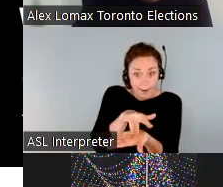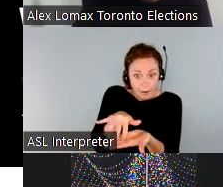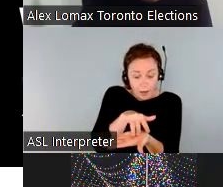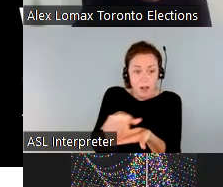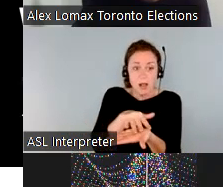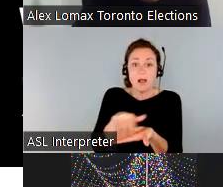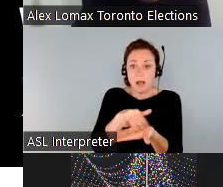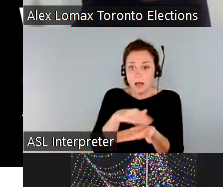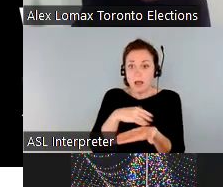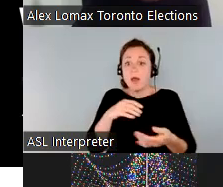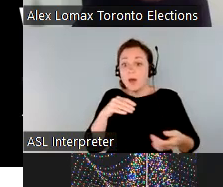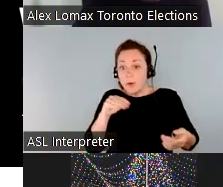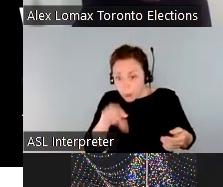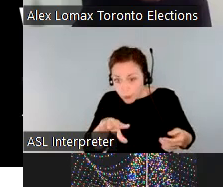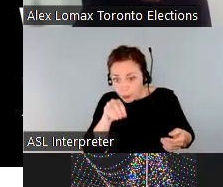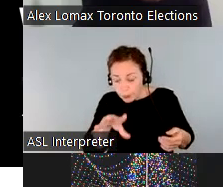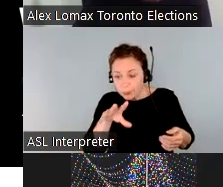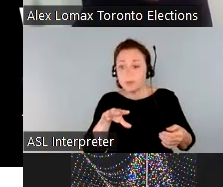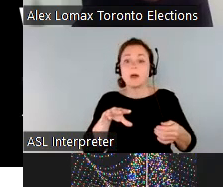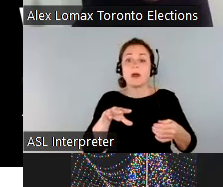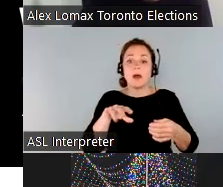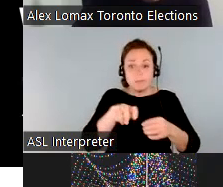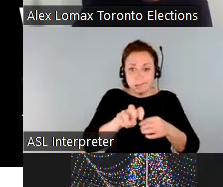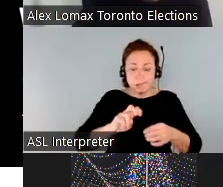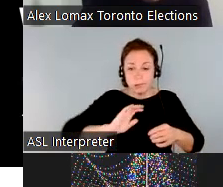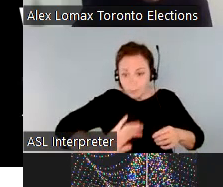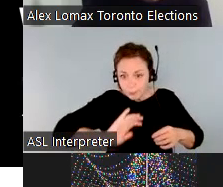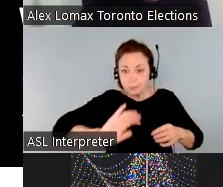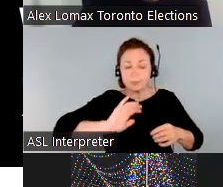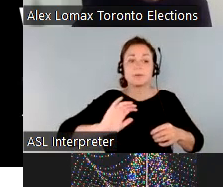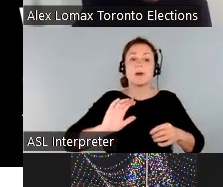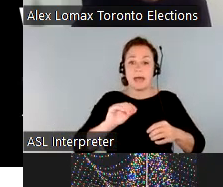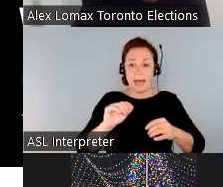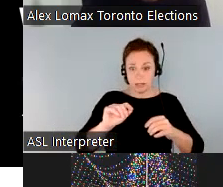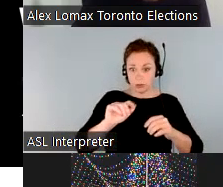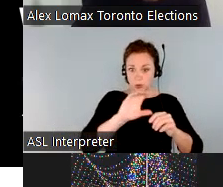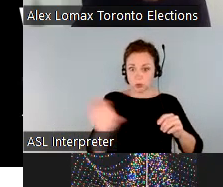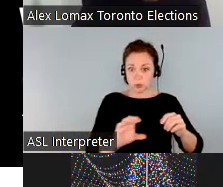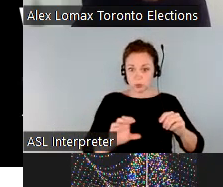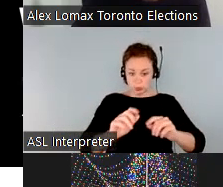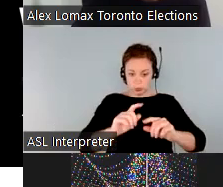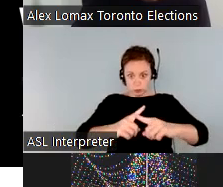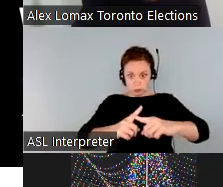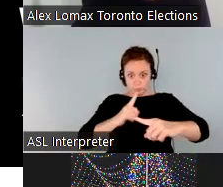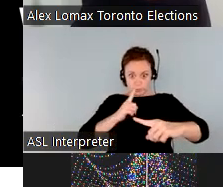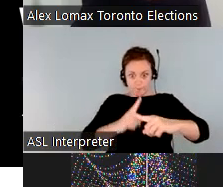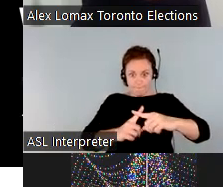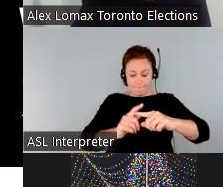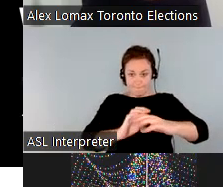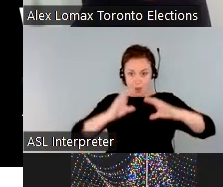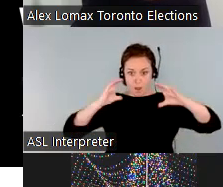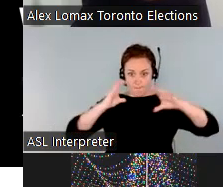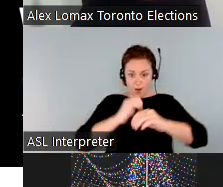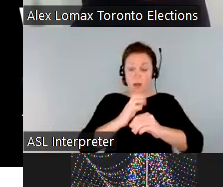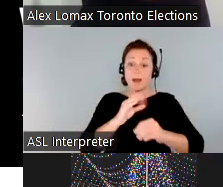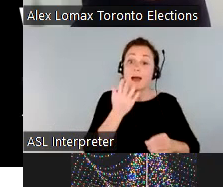sip and puff tube device, a rocker paddle and foot switch, zoom features to adjust font sizes and color contrast. There will